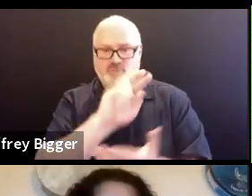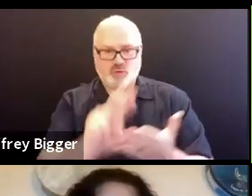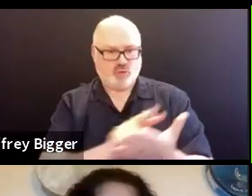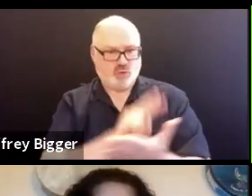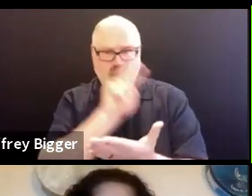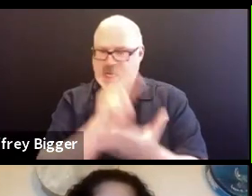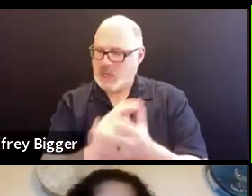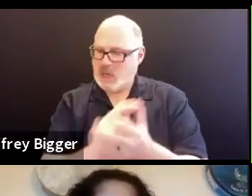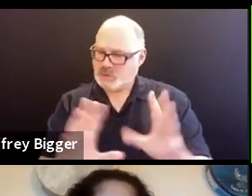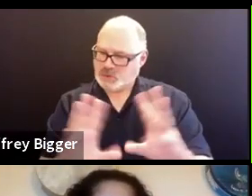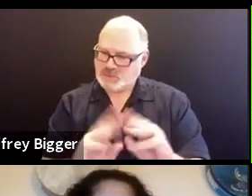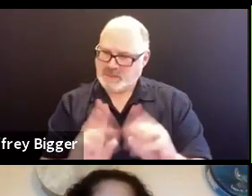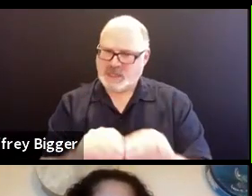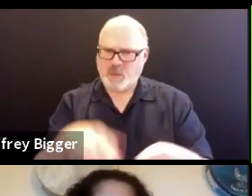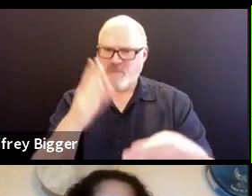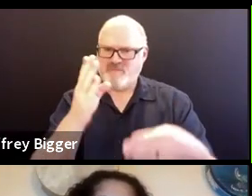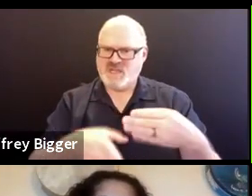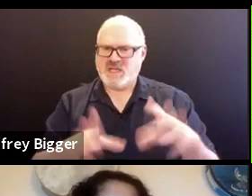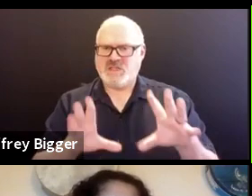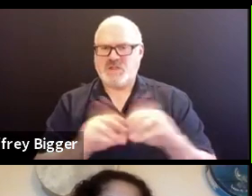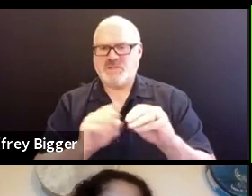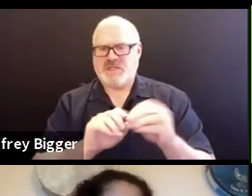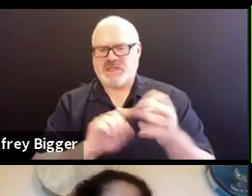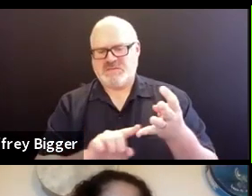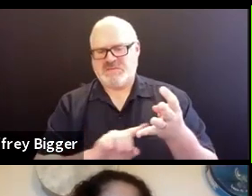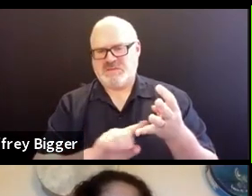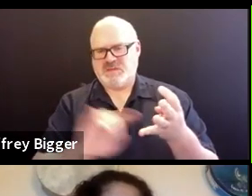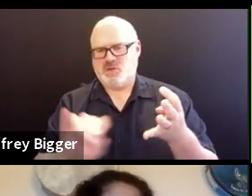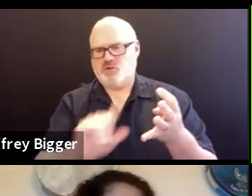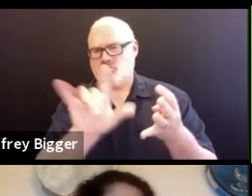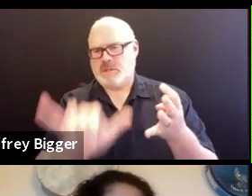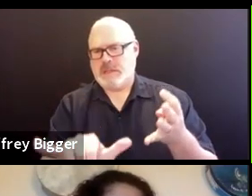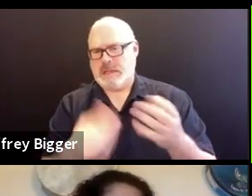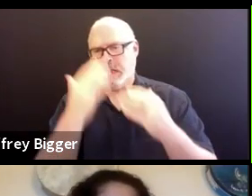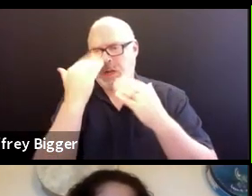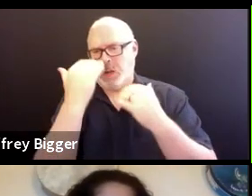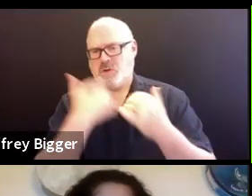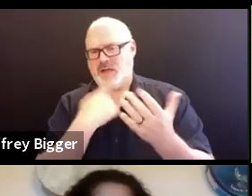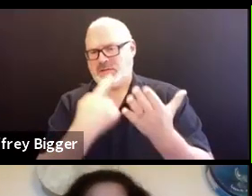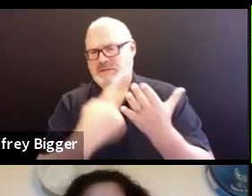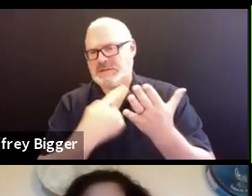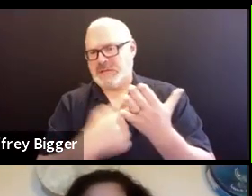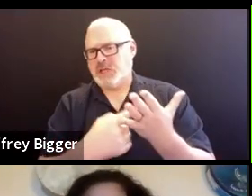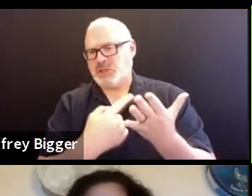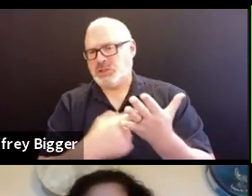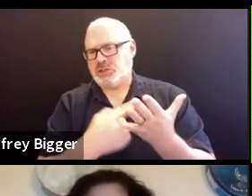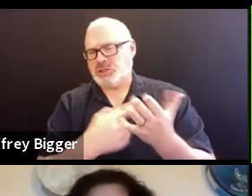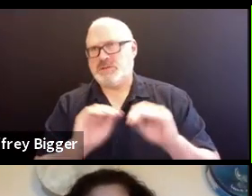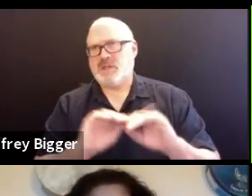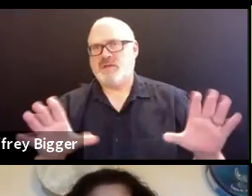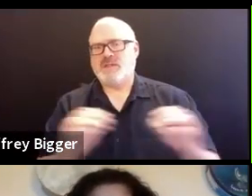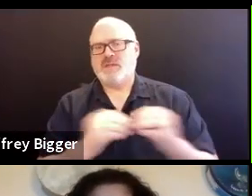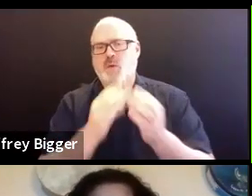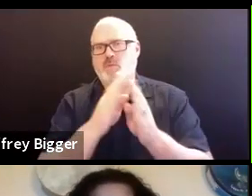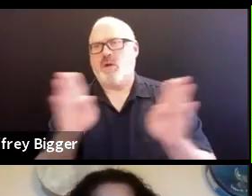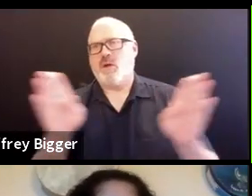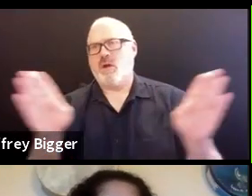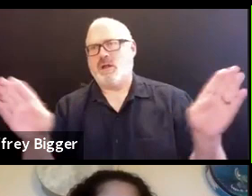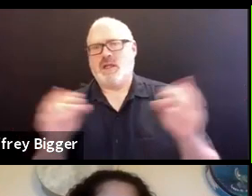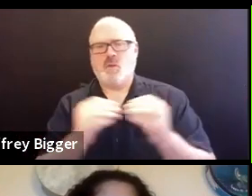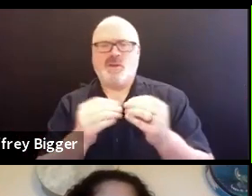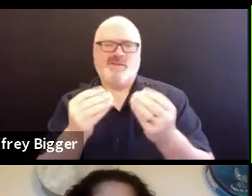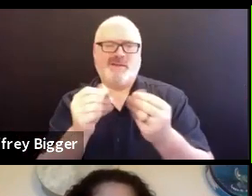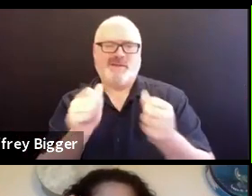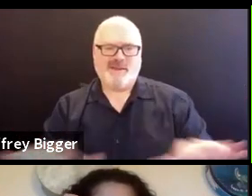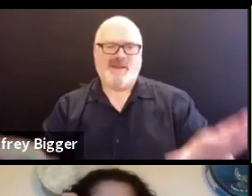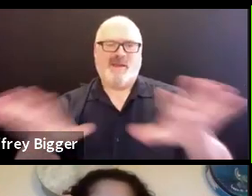and they'll wrap up late July. And then I hope to have discussions, obviously, more broadly with the campus community and